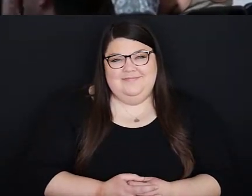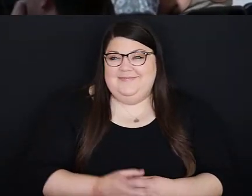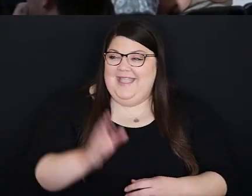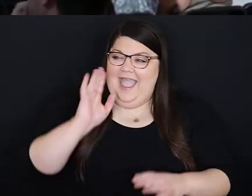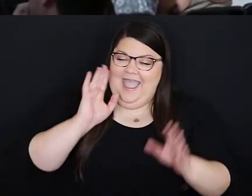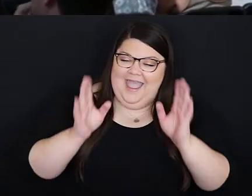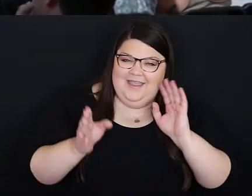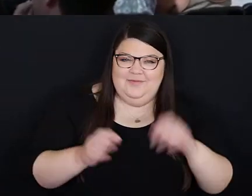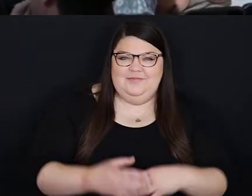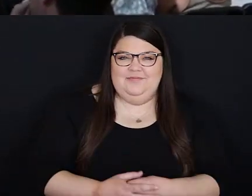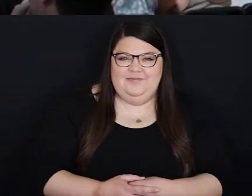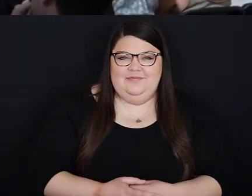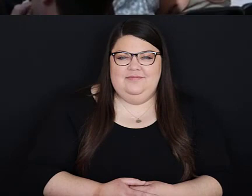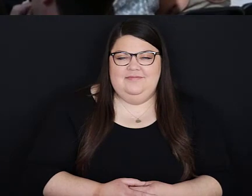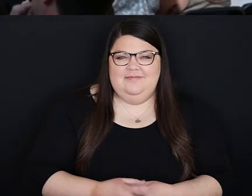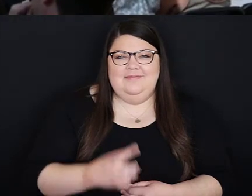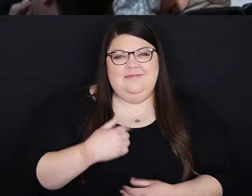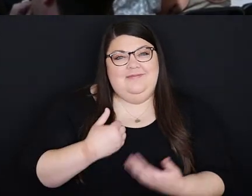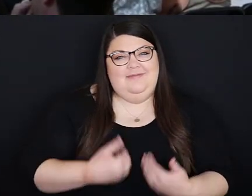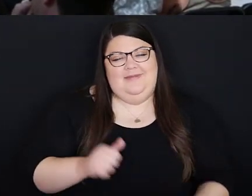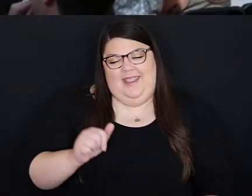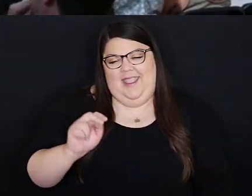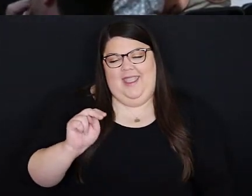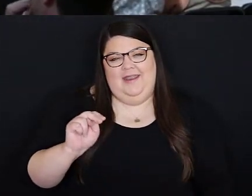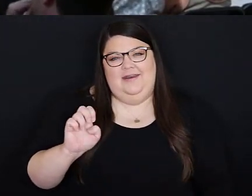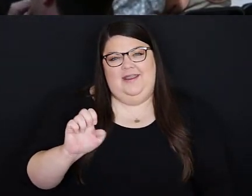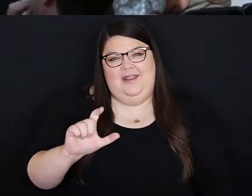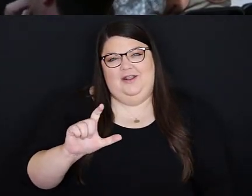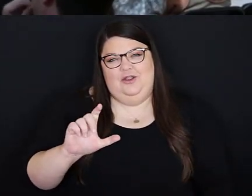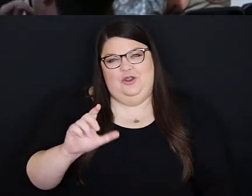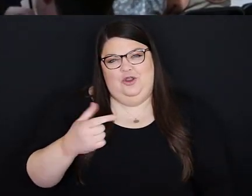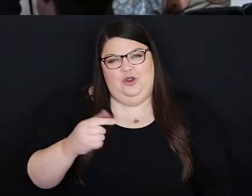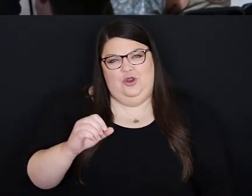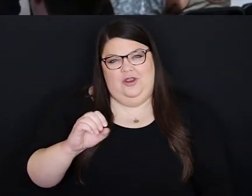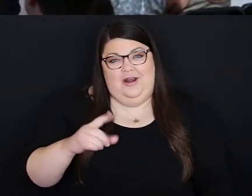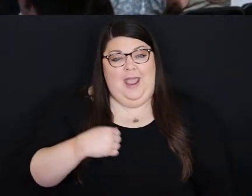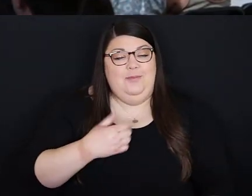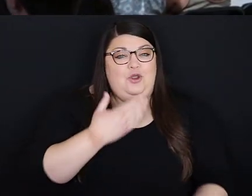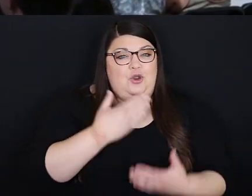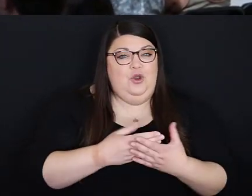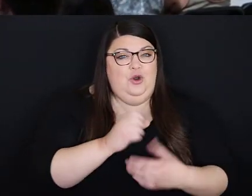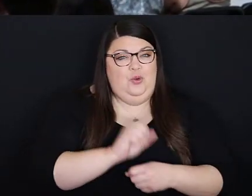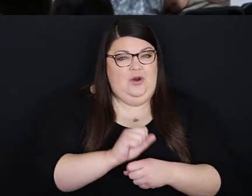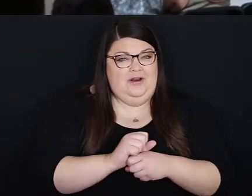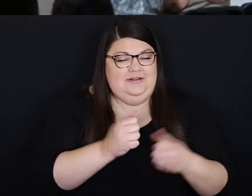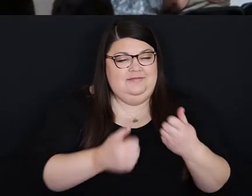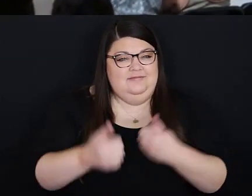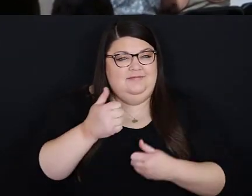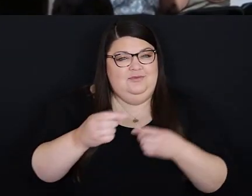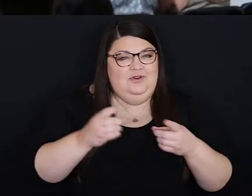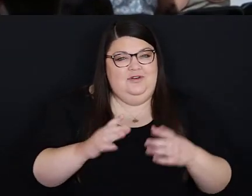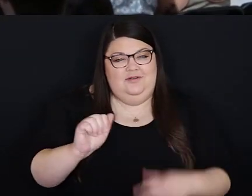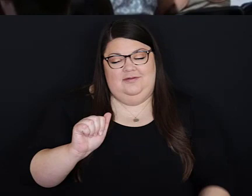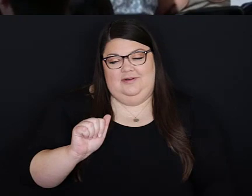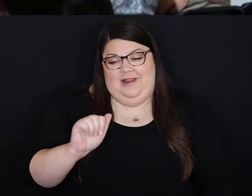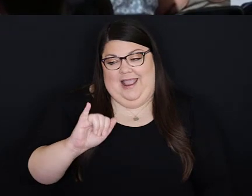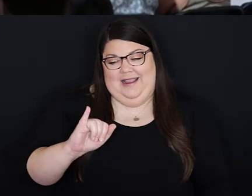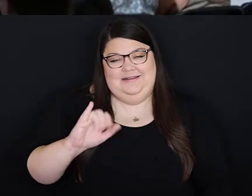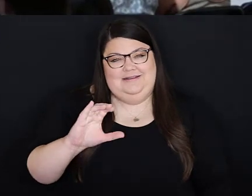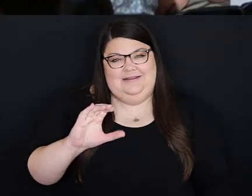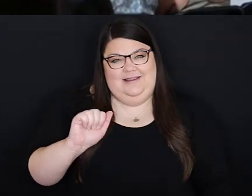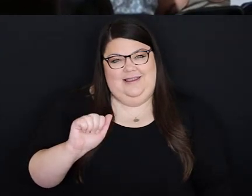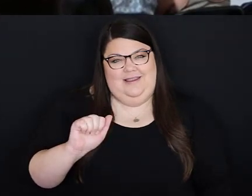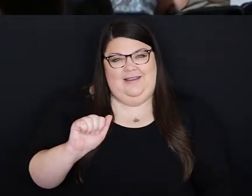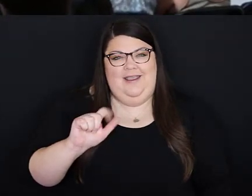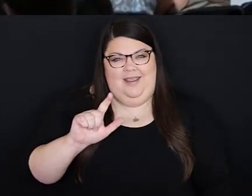Hi, guys. I'm Ann Elgood. I am the Good Works Executive Director of ICA LA, and I'm just so pleased